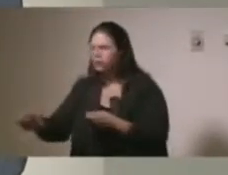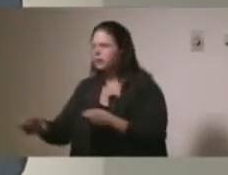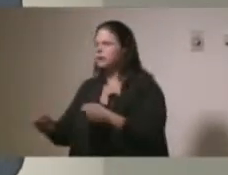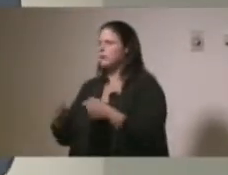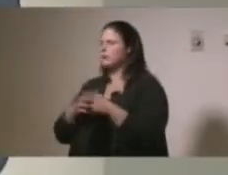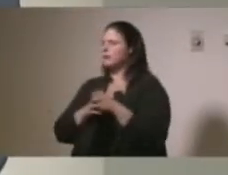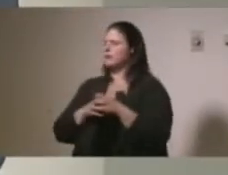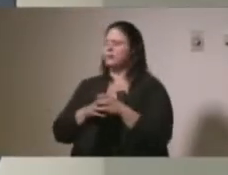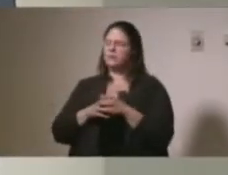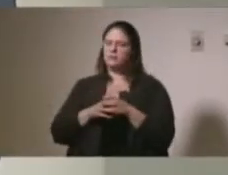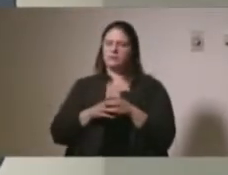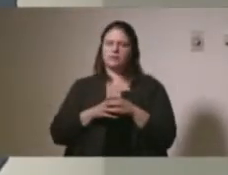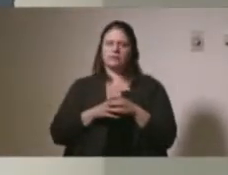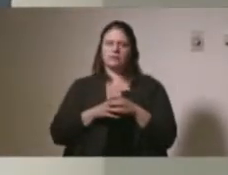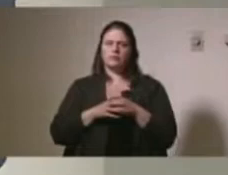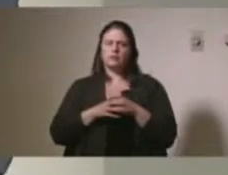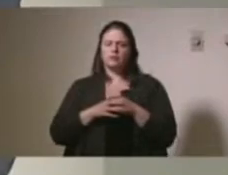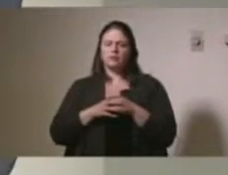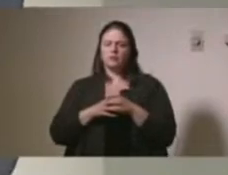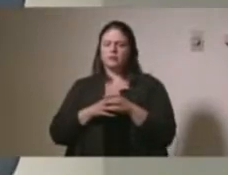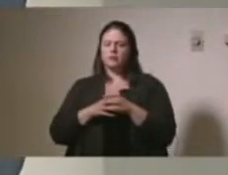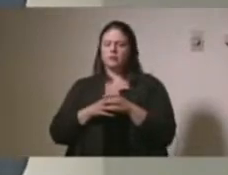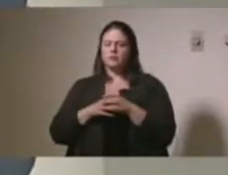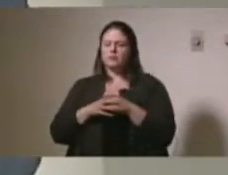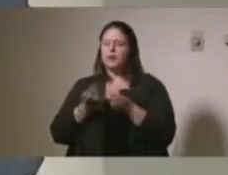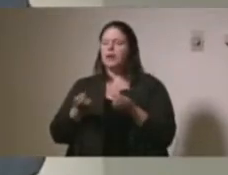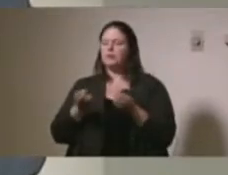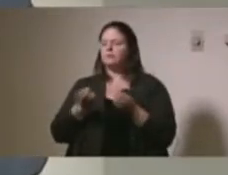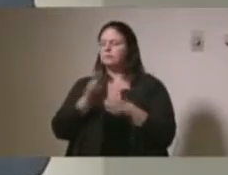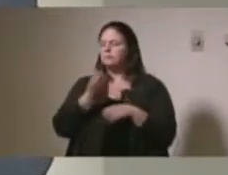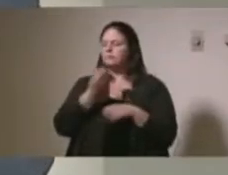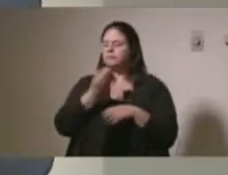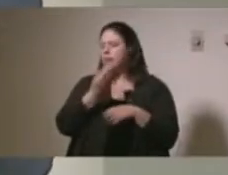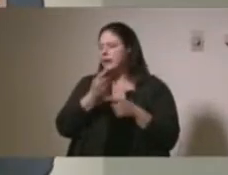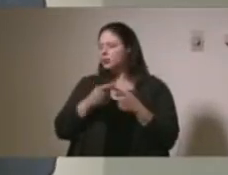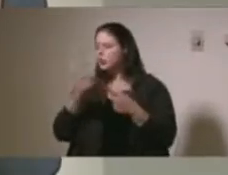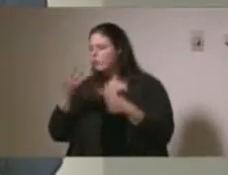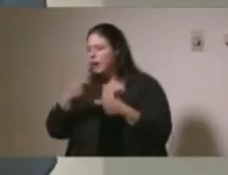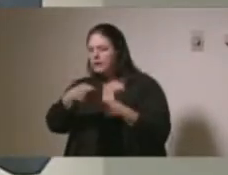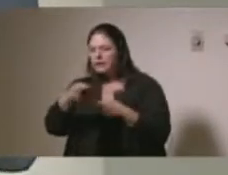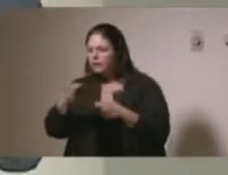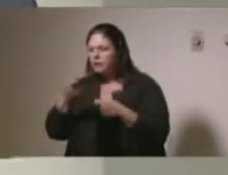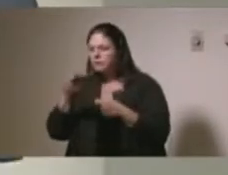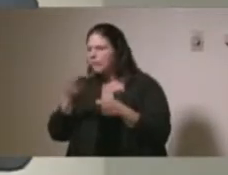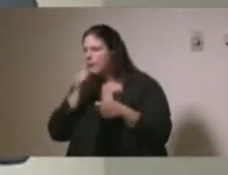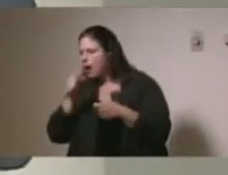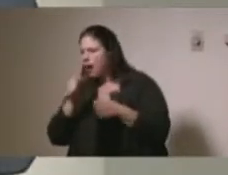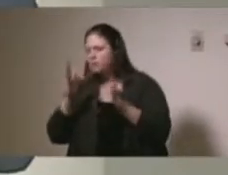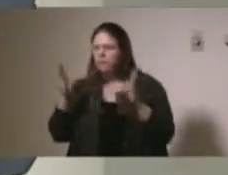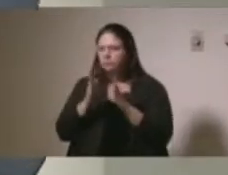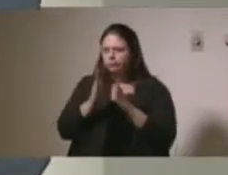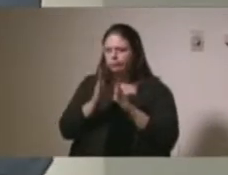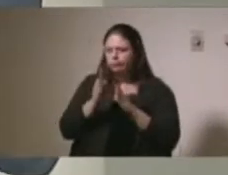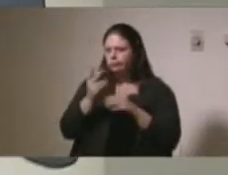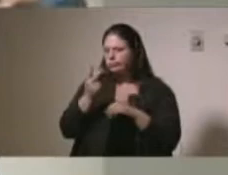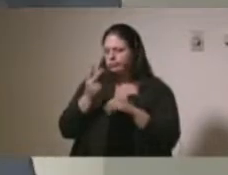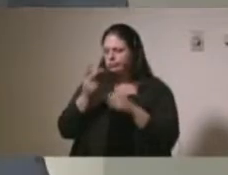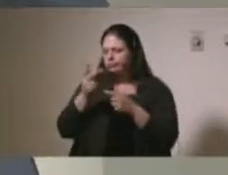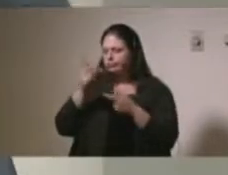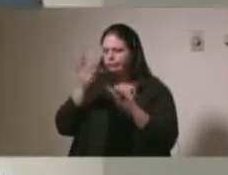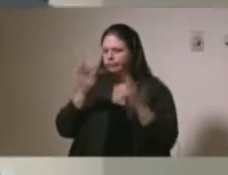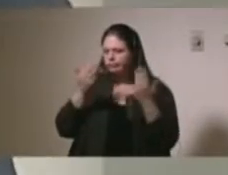reducing the days of delivery, cutting down postal counters.